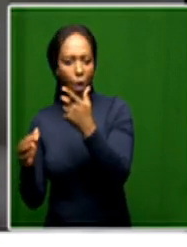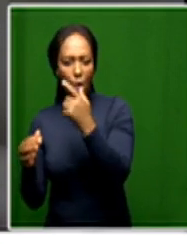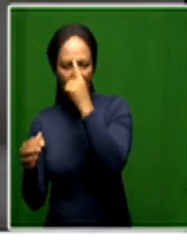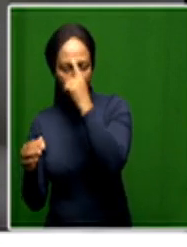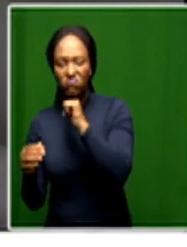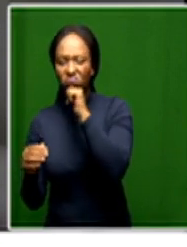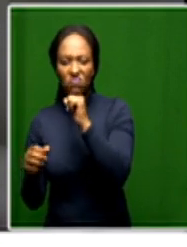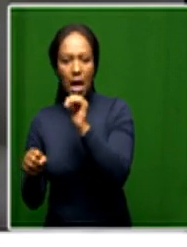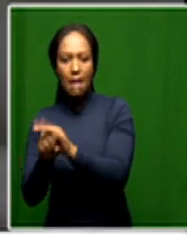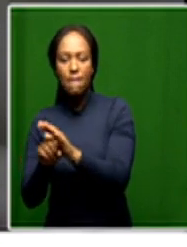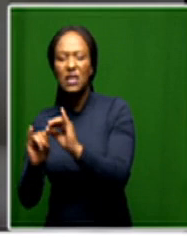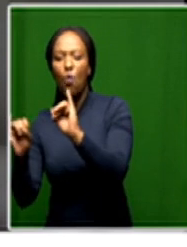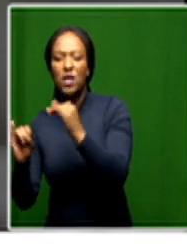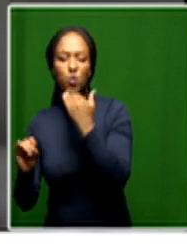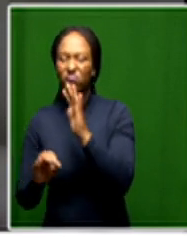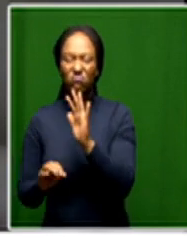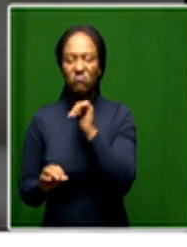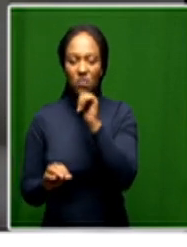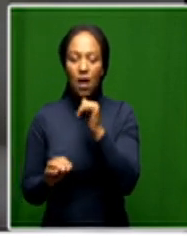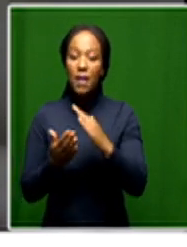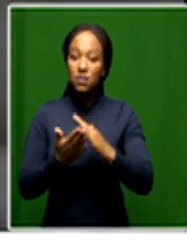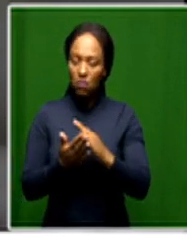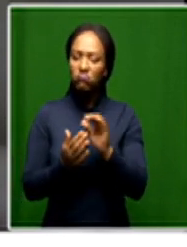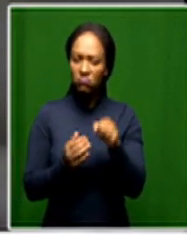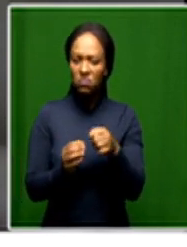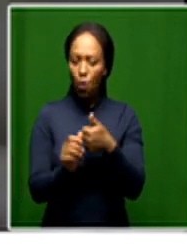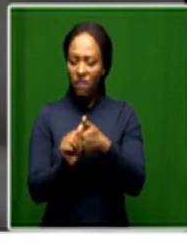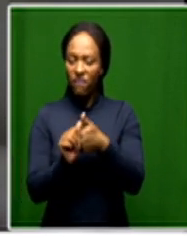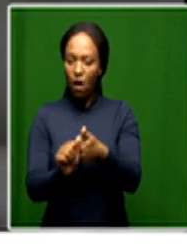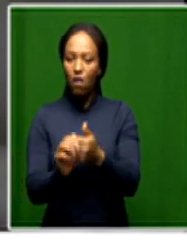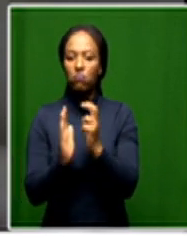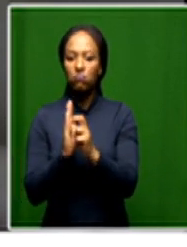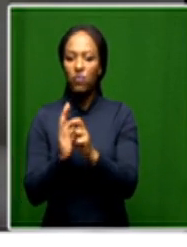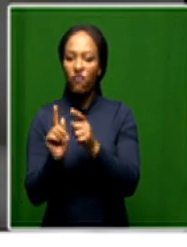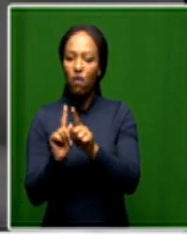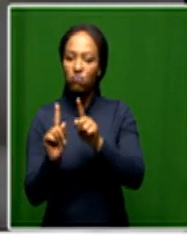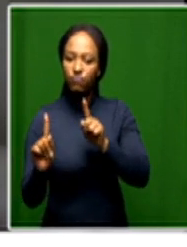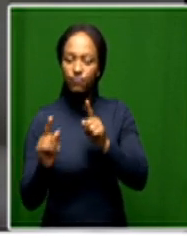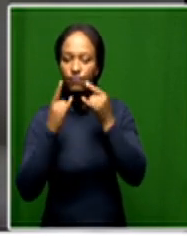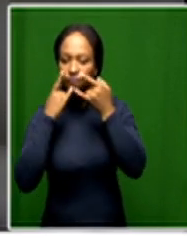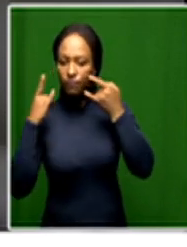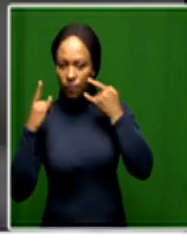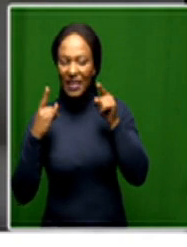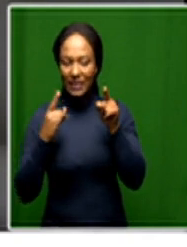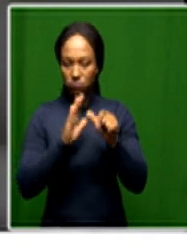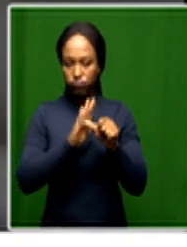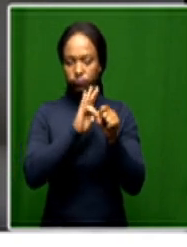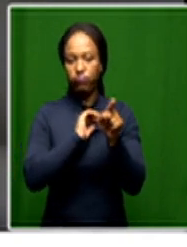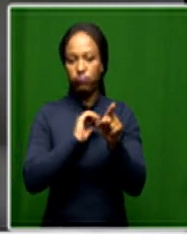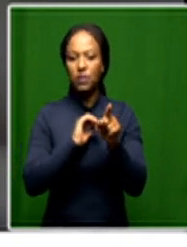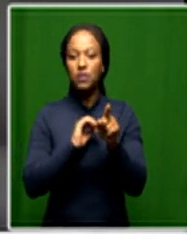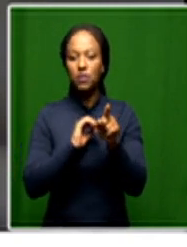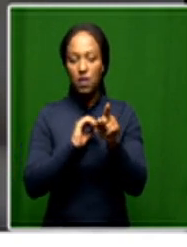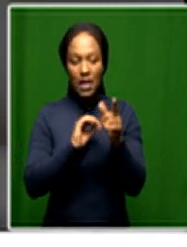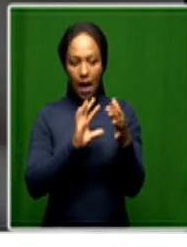evidence that inability to social distance and to adhere to the COVID preventative measures, or non-pharmaceutical measures, that can be associated, well,